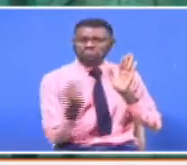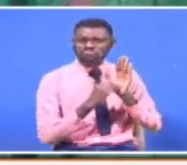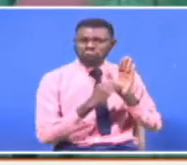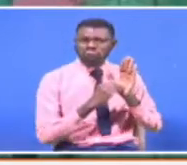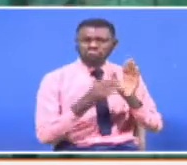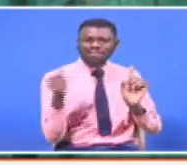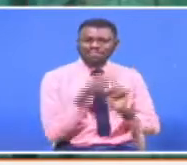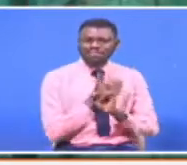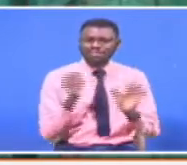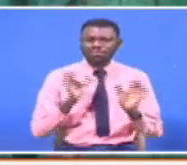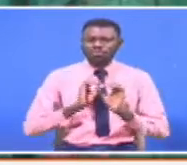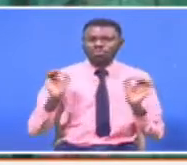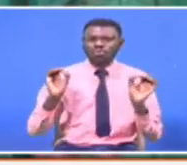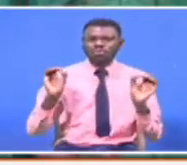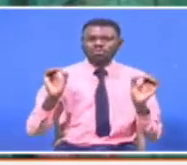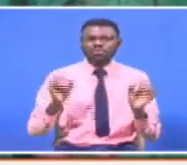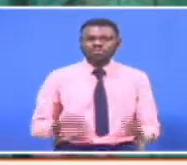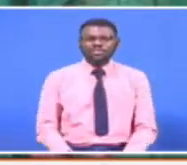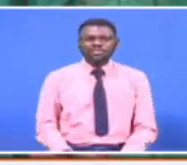can organize people